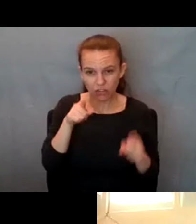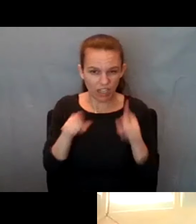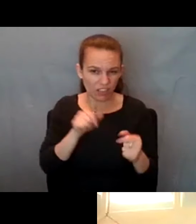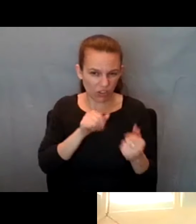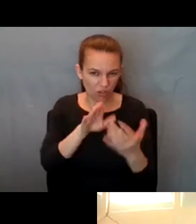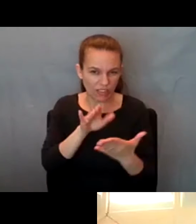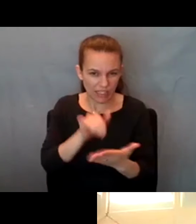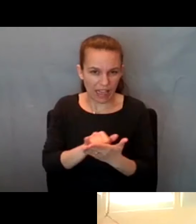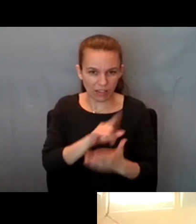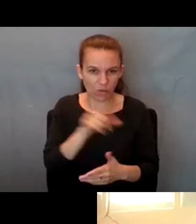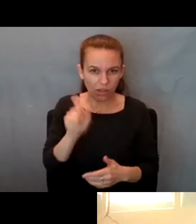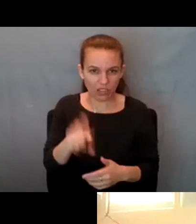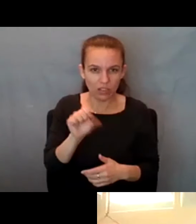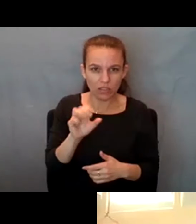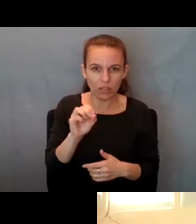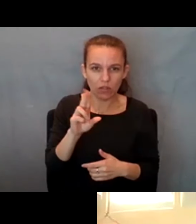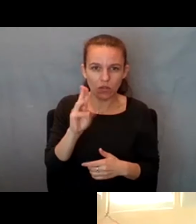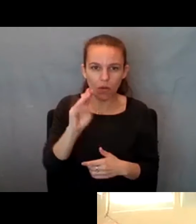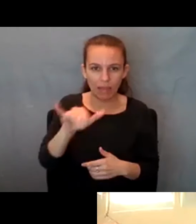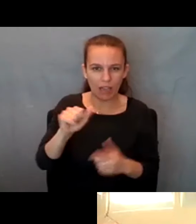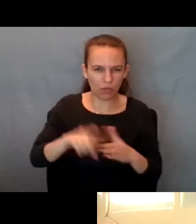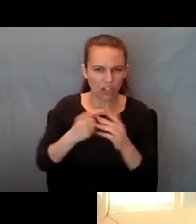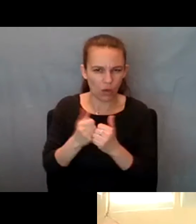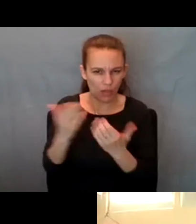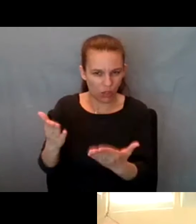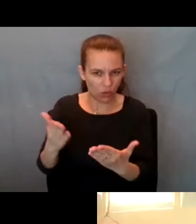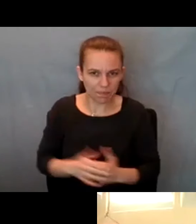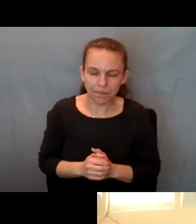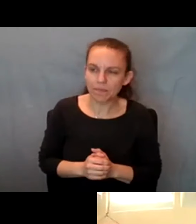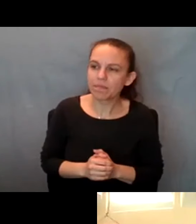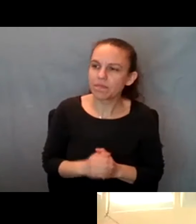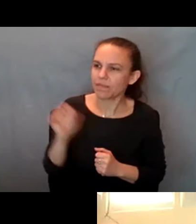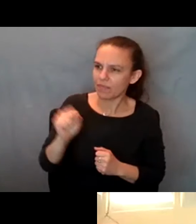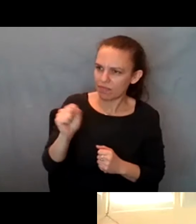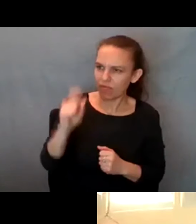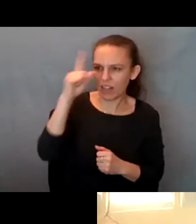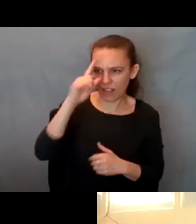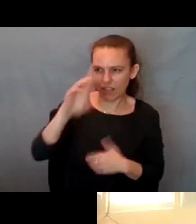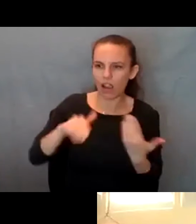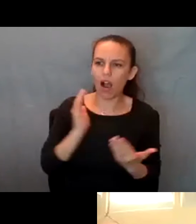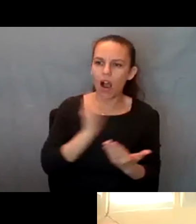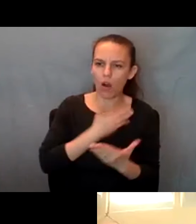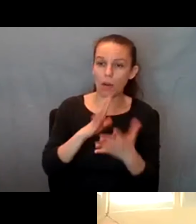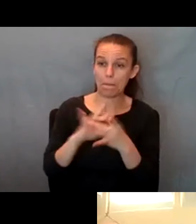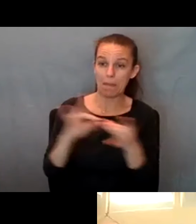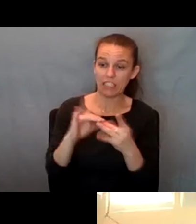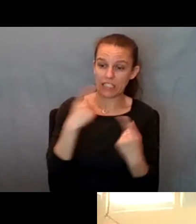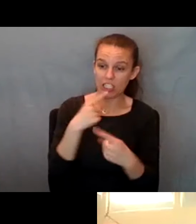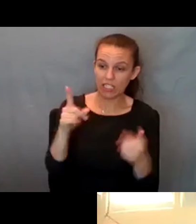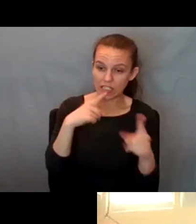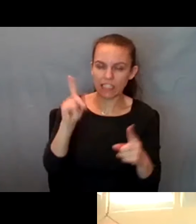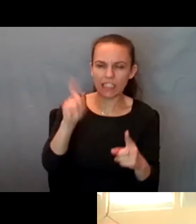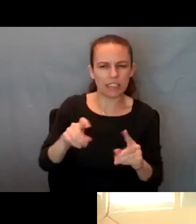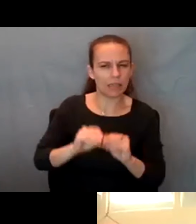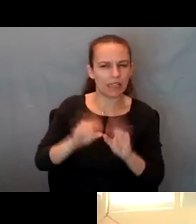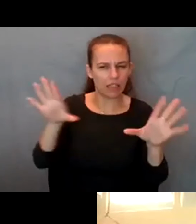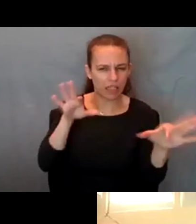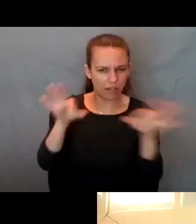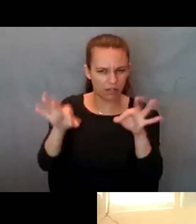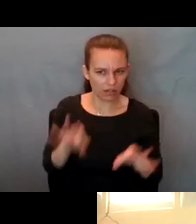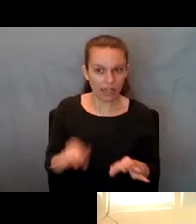start with you. Yeah, I think our messaging has to be very clear. And when we say that a vaccine is safe